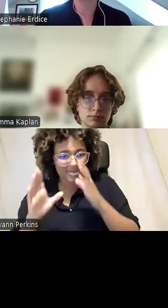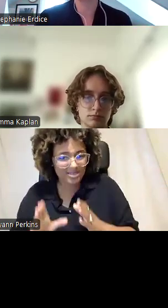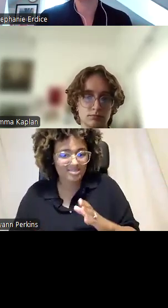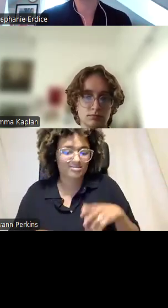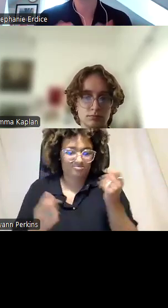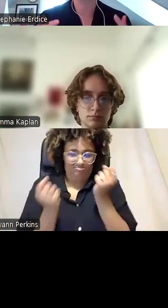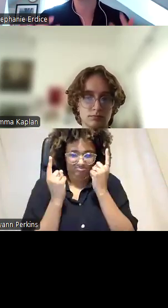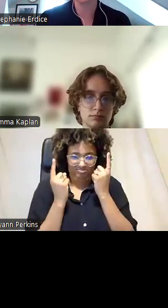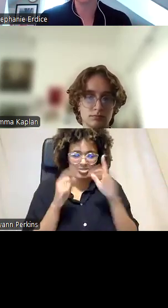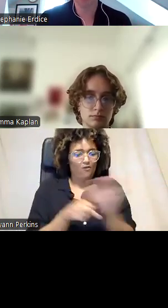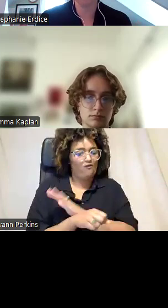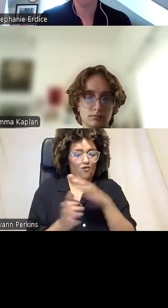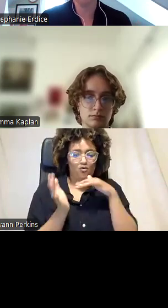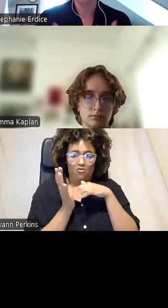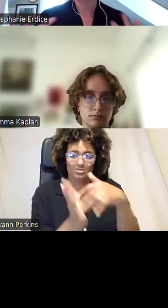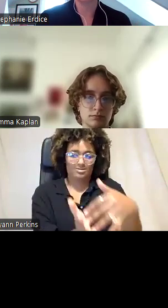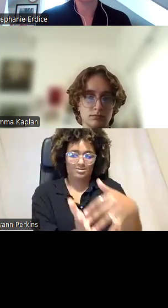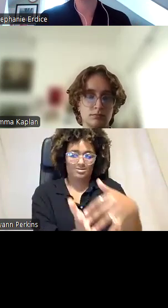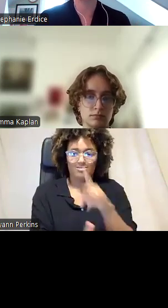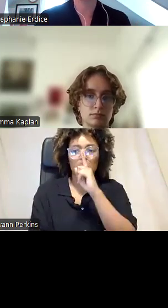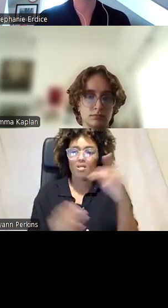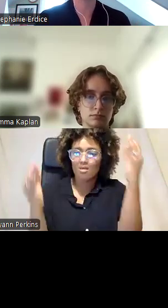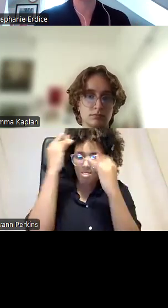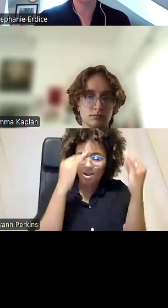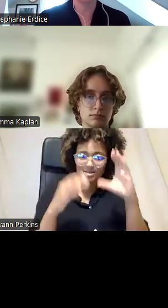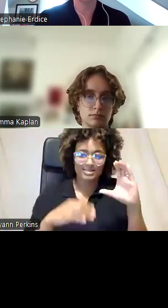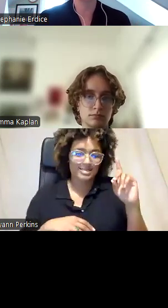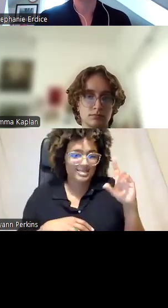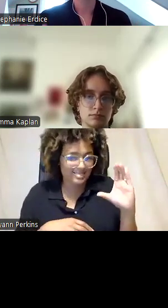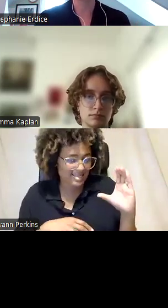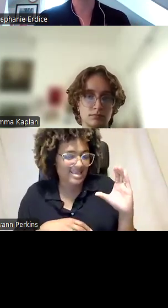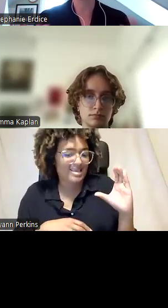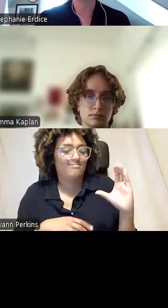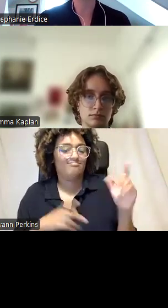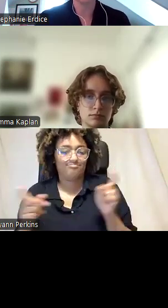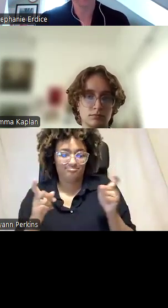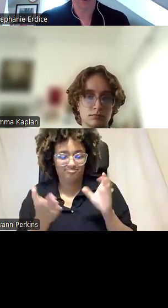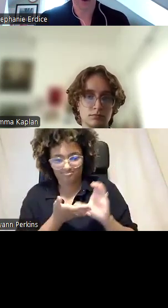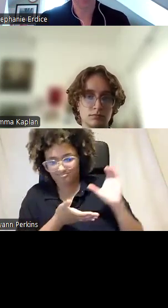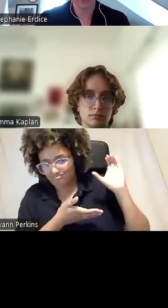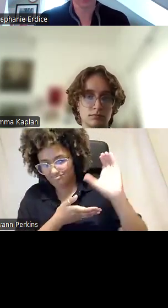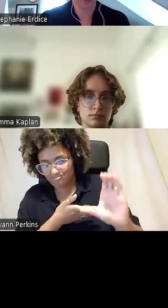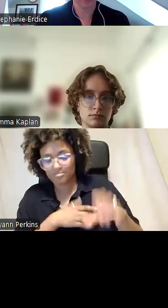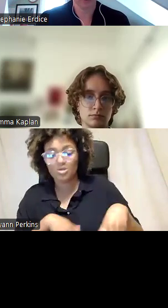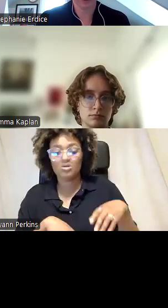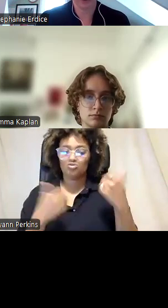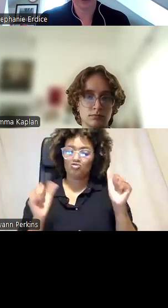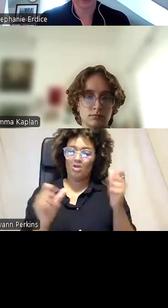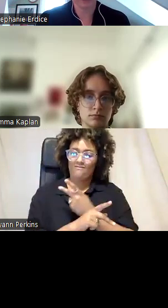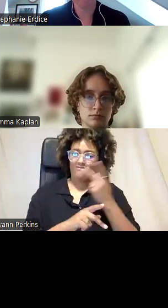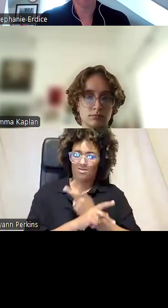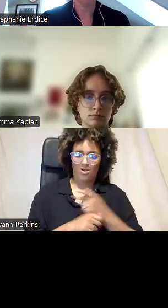full study about this. This was a really thoughtful CDC-funded research project to really try to quantify what survivors